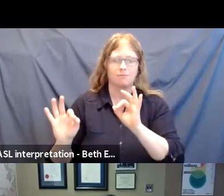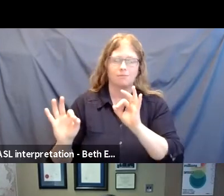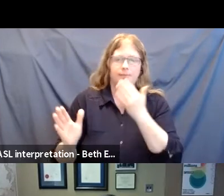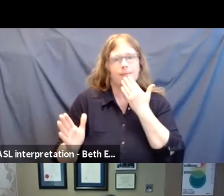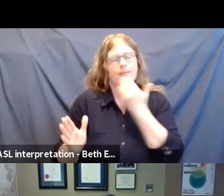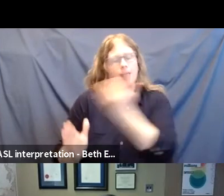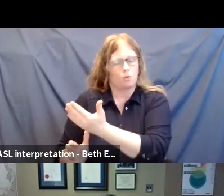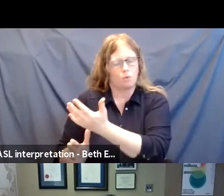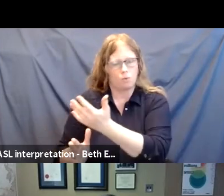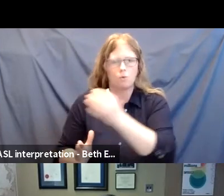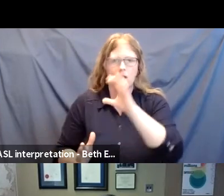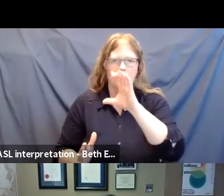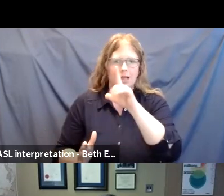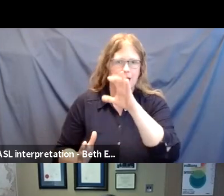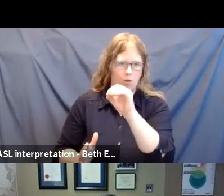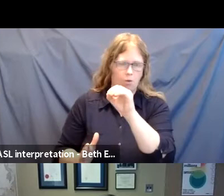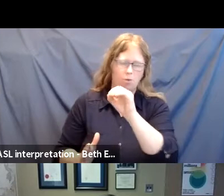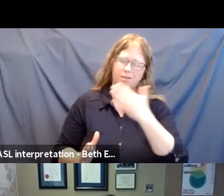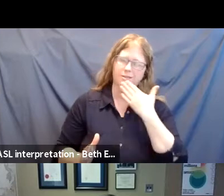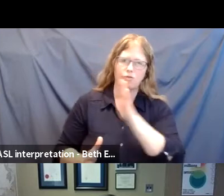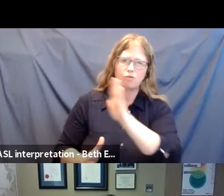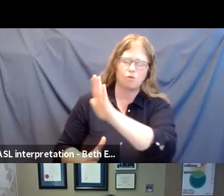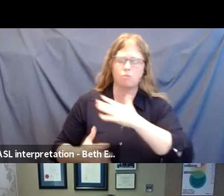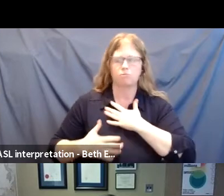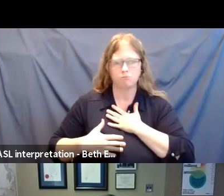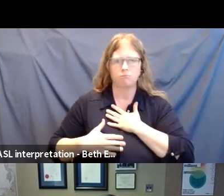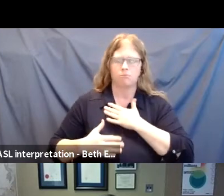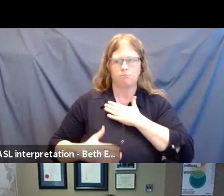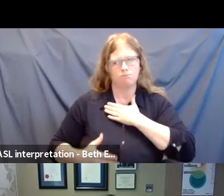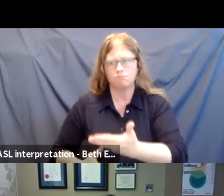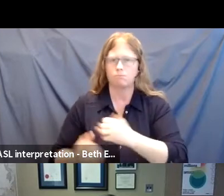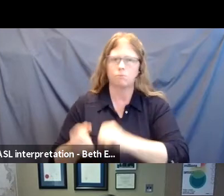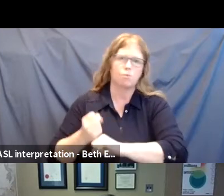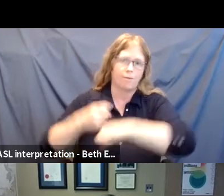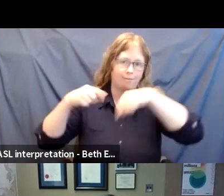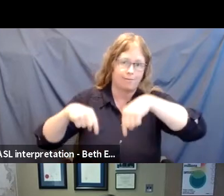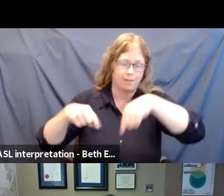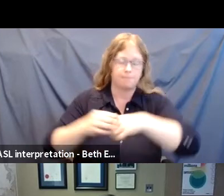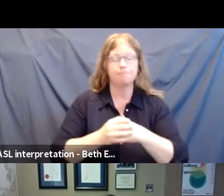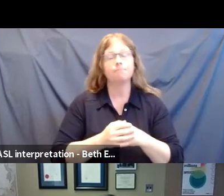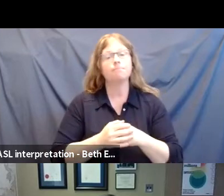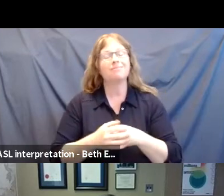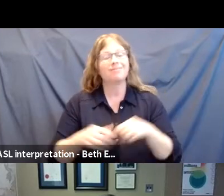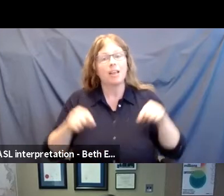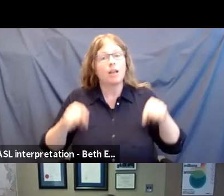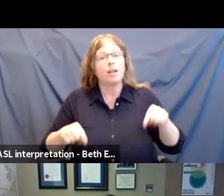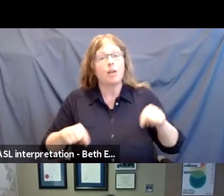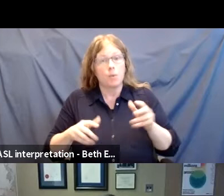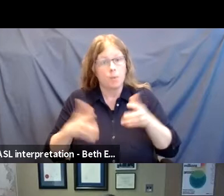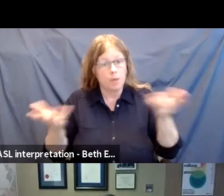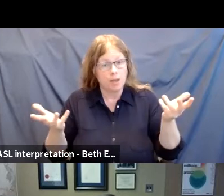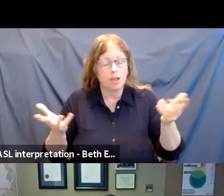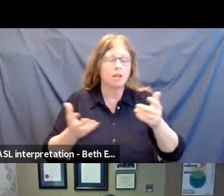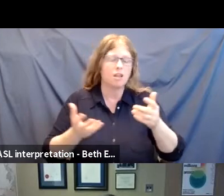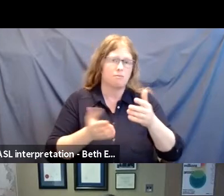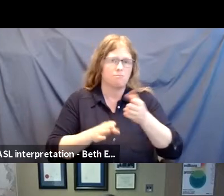CLEO. So we really appreciate your generosity and your help on that. So a few housekeeping items for today. Before